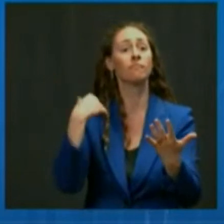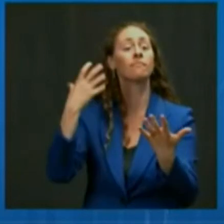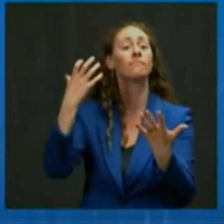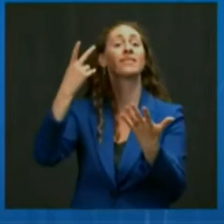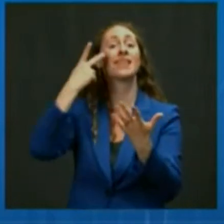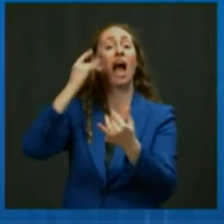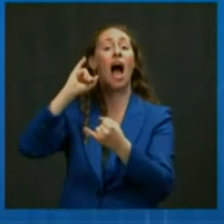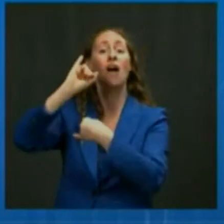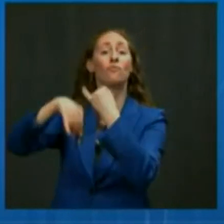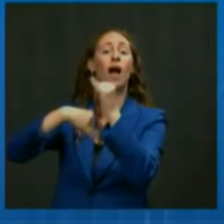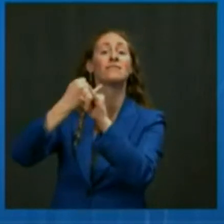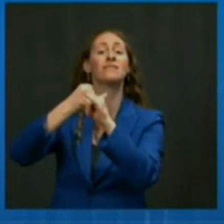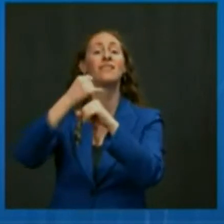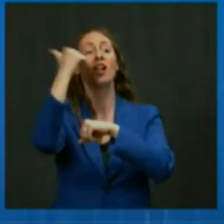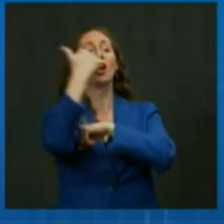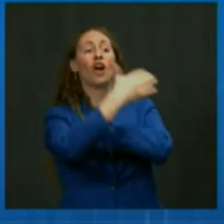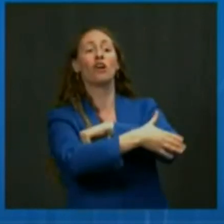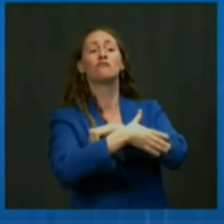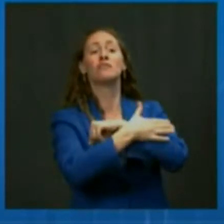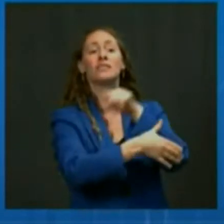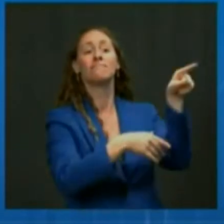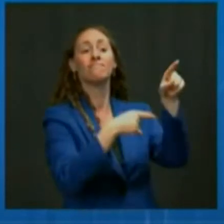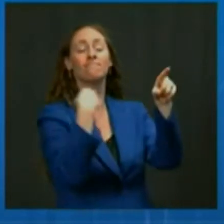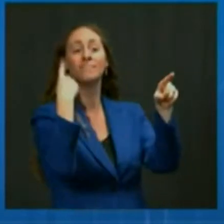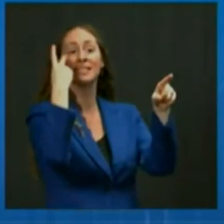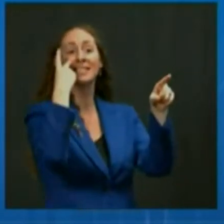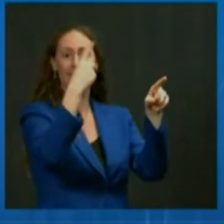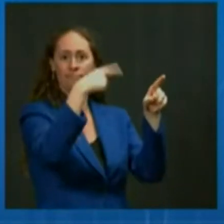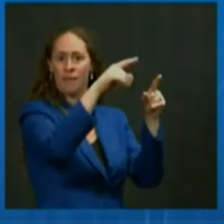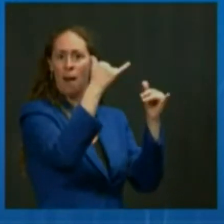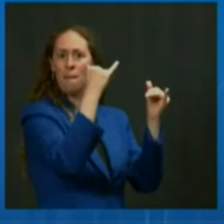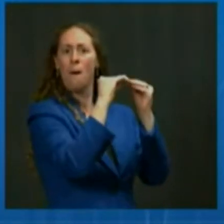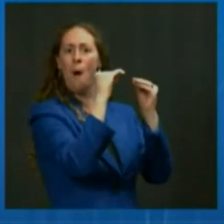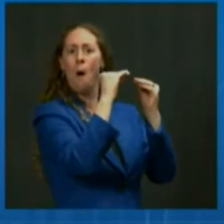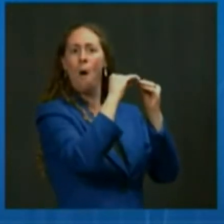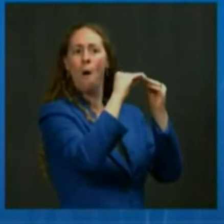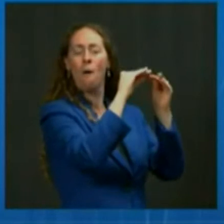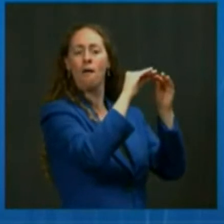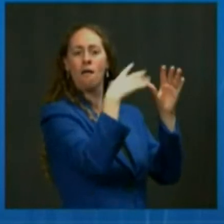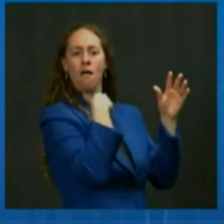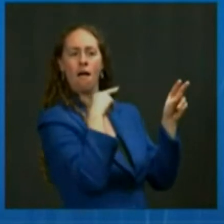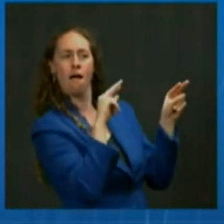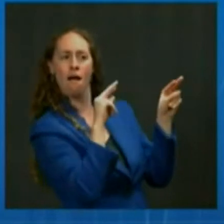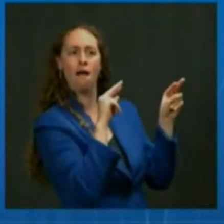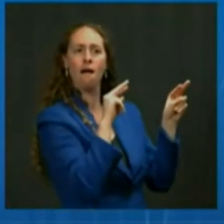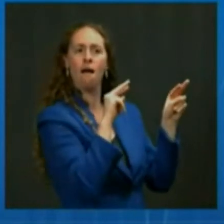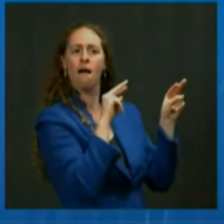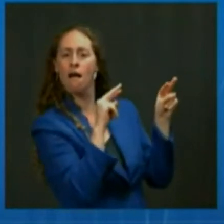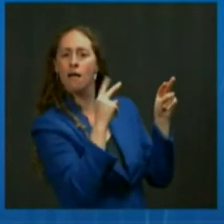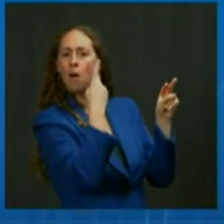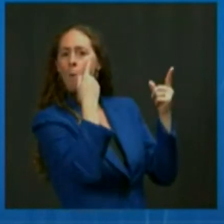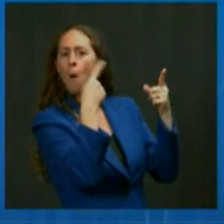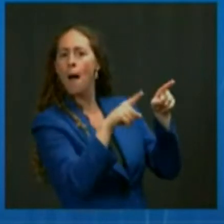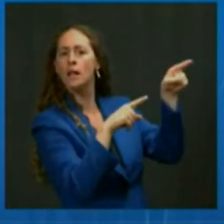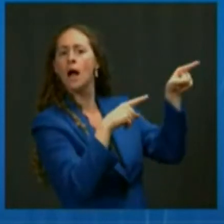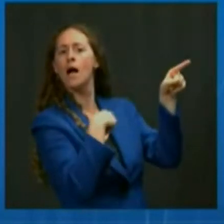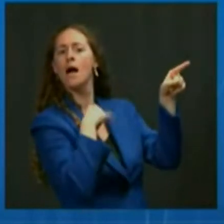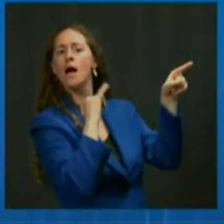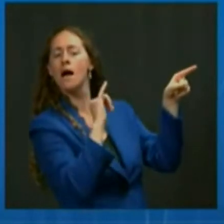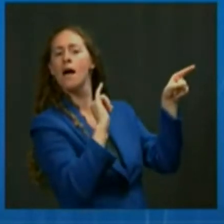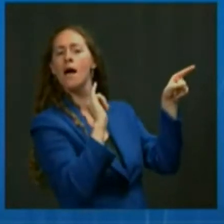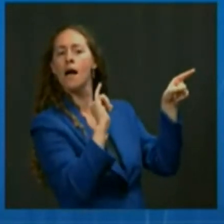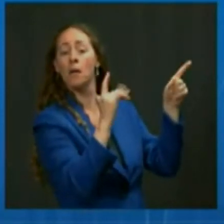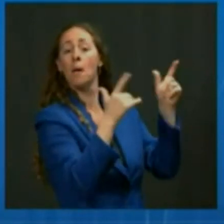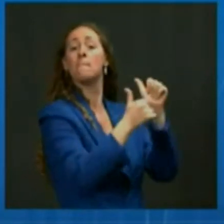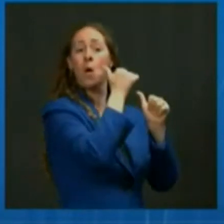as well as have vaccinated a few weeks ahead of us in terms of large portions of their population that have been vaccinated. And data we're